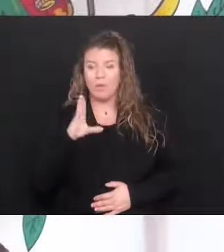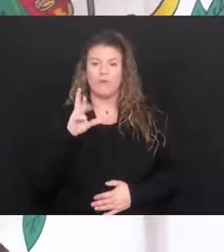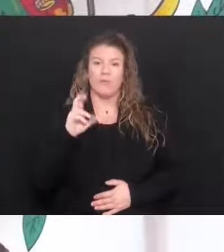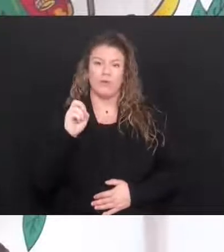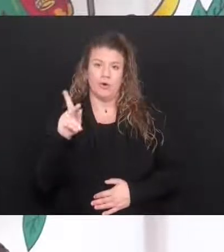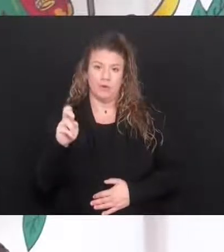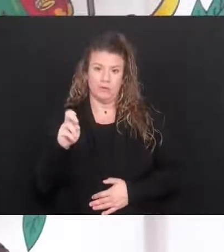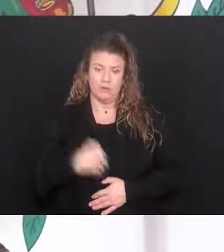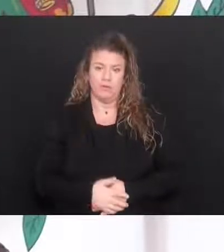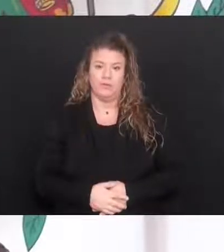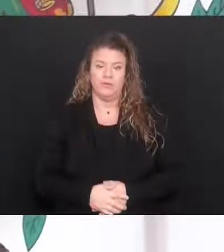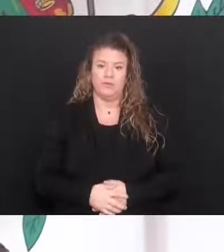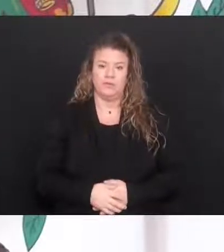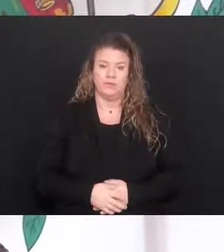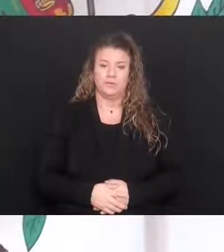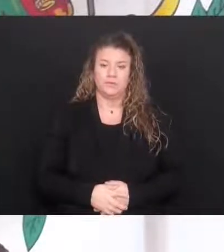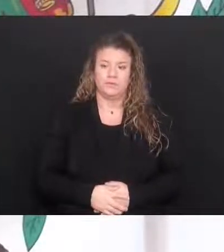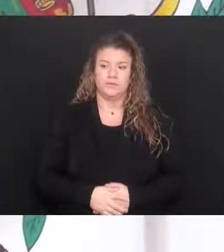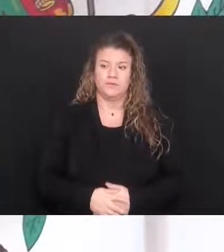County. The